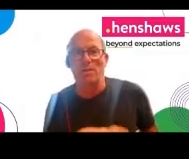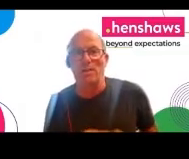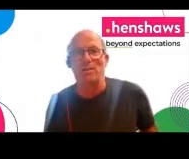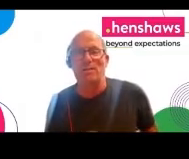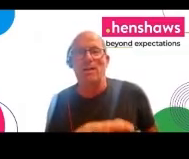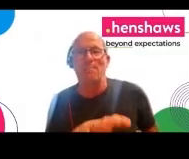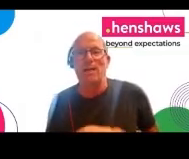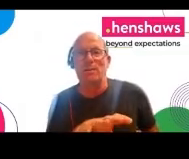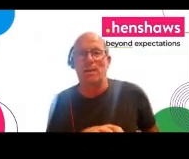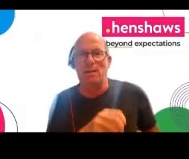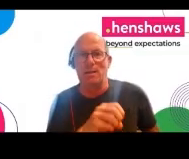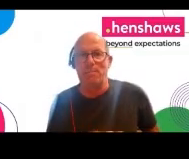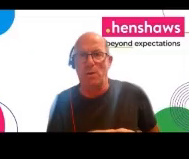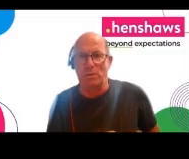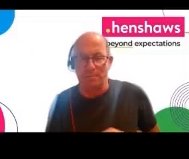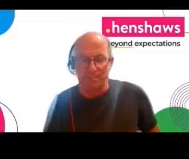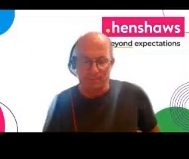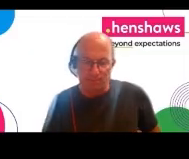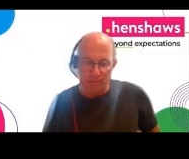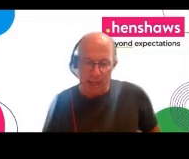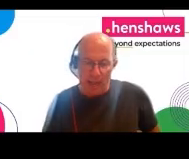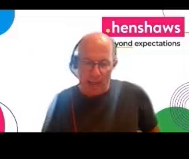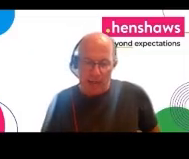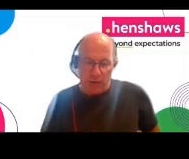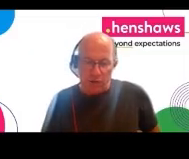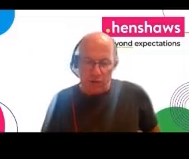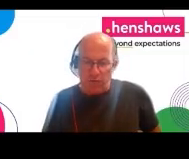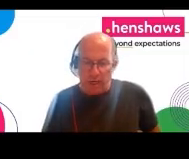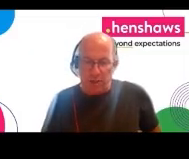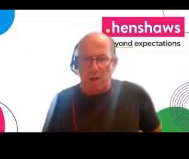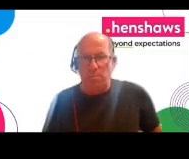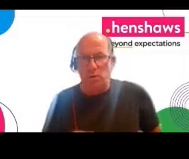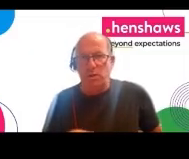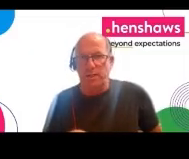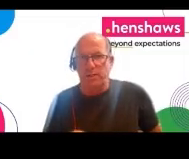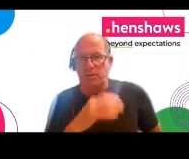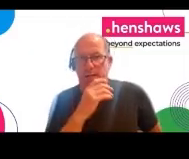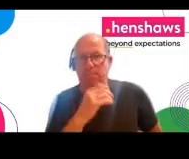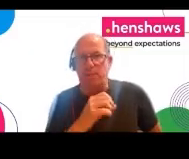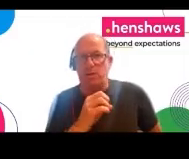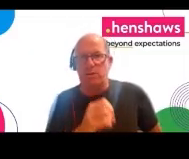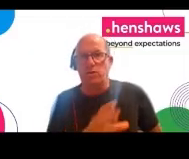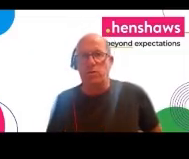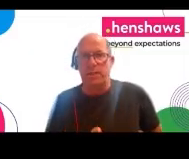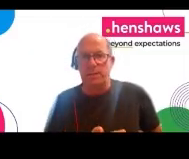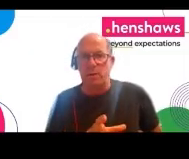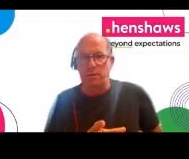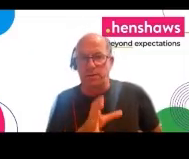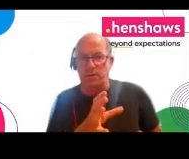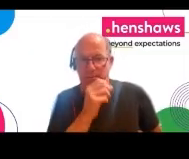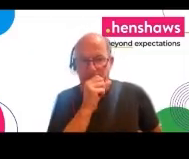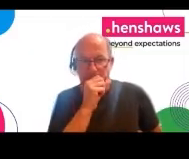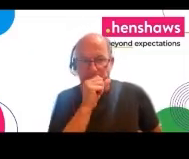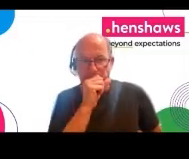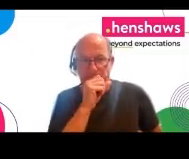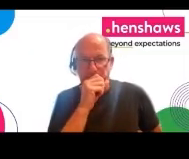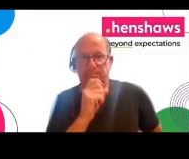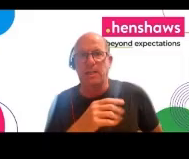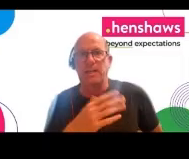the fonts that this makes a little bit bolder. Doesn't really show much on this screen because it's already a bold